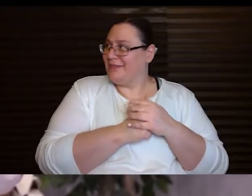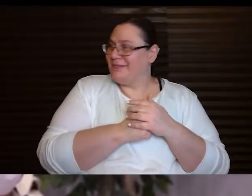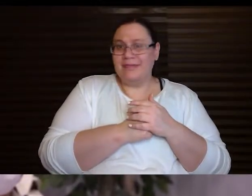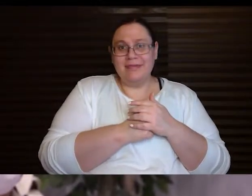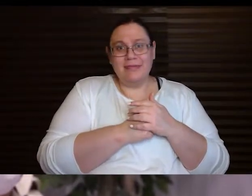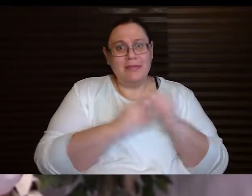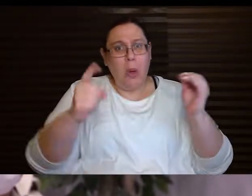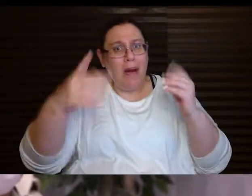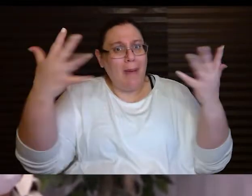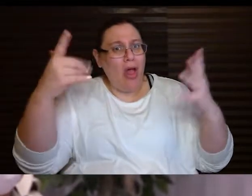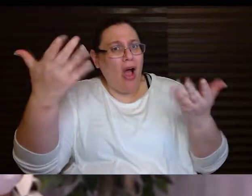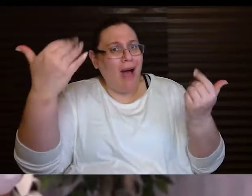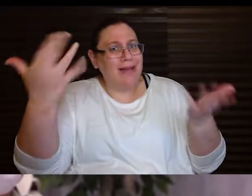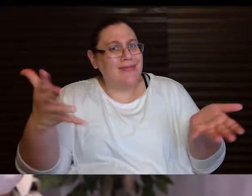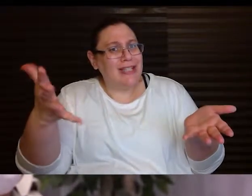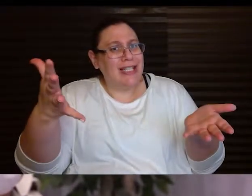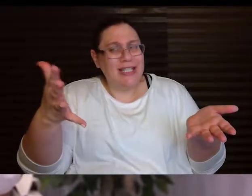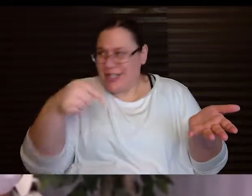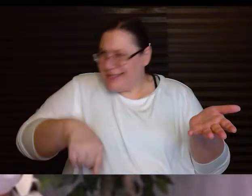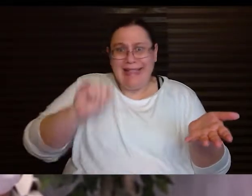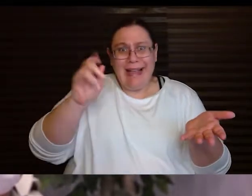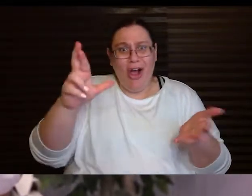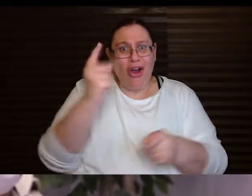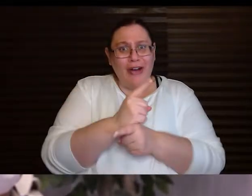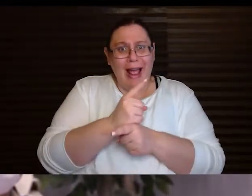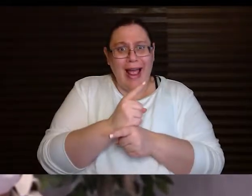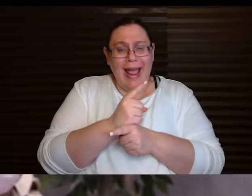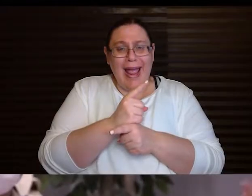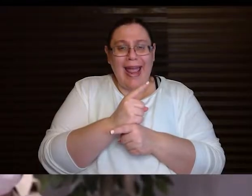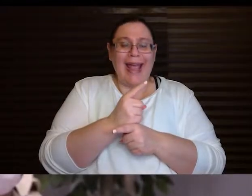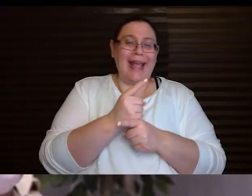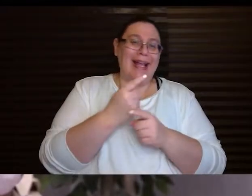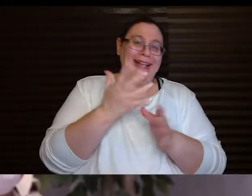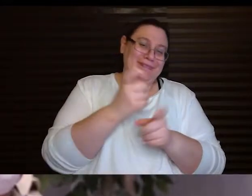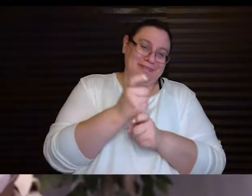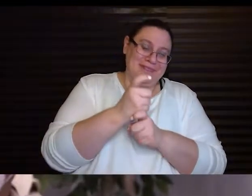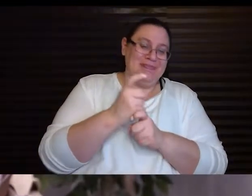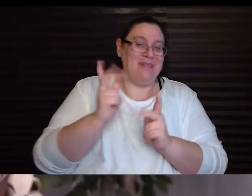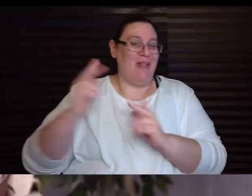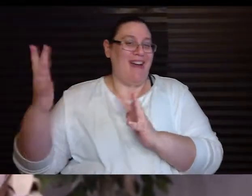There's no applause. No, what is that? Is it not Ikar? No. So